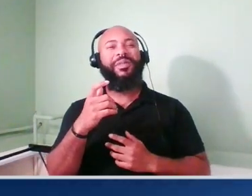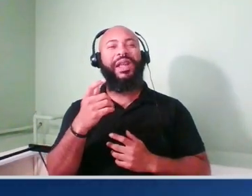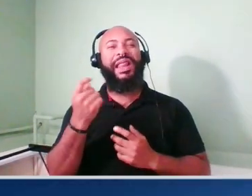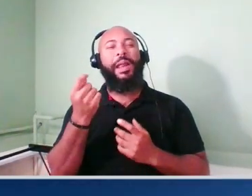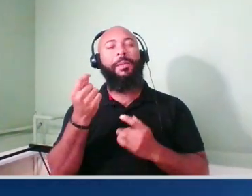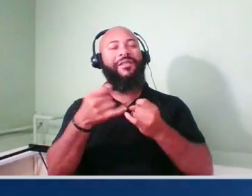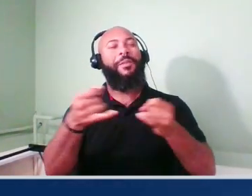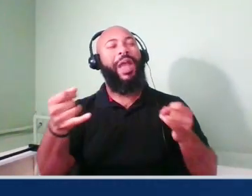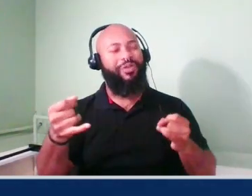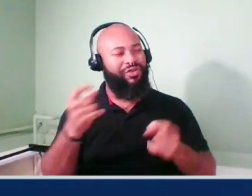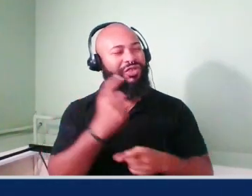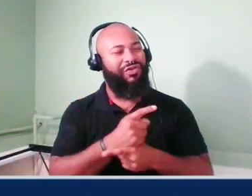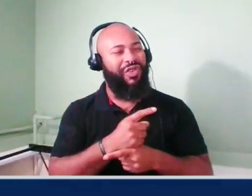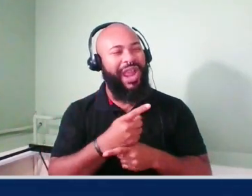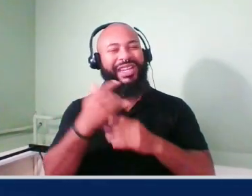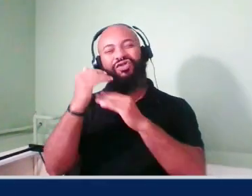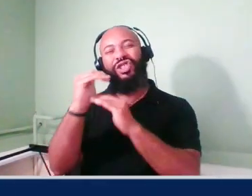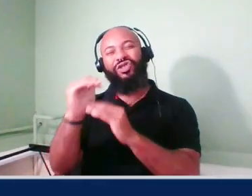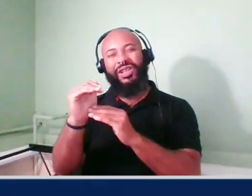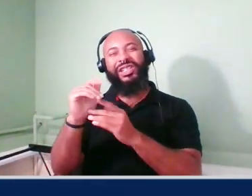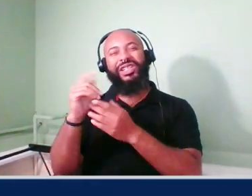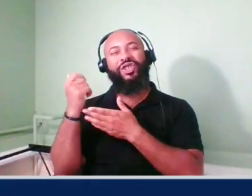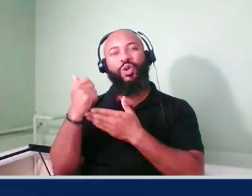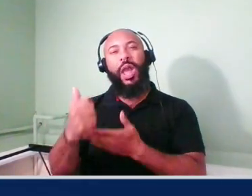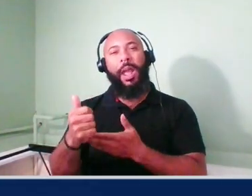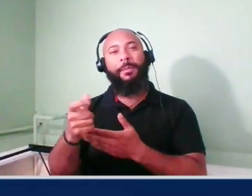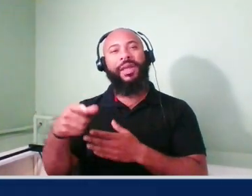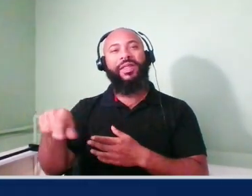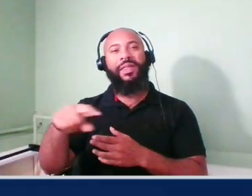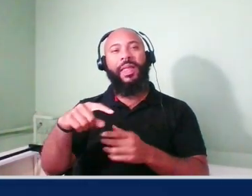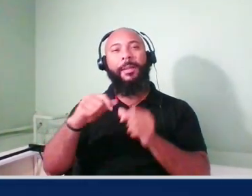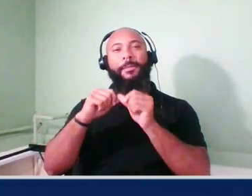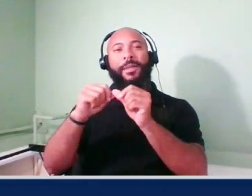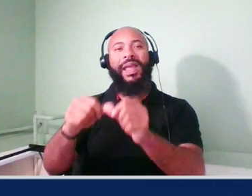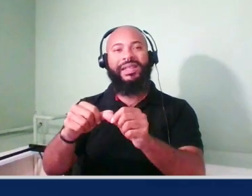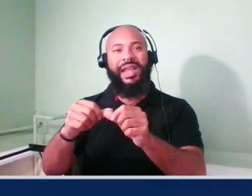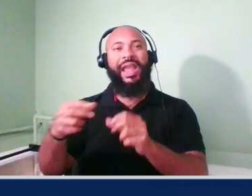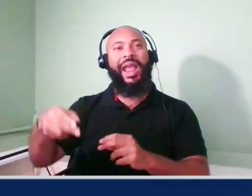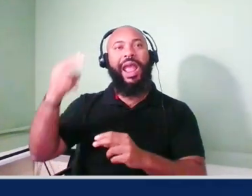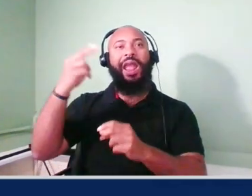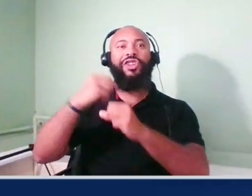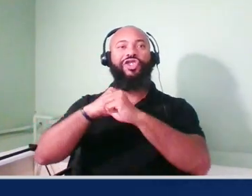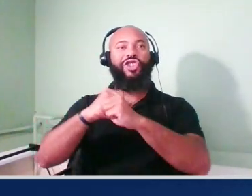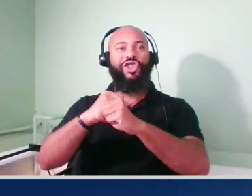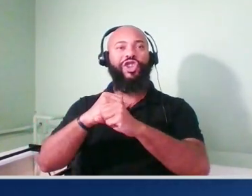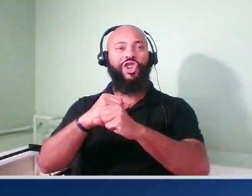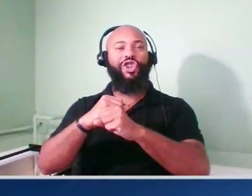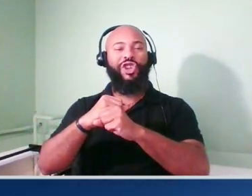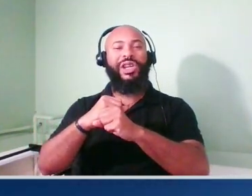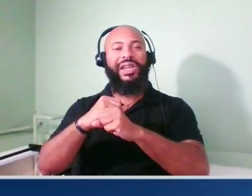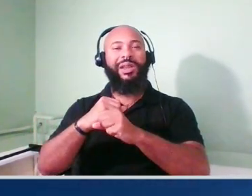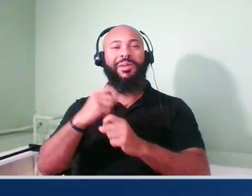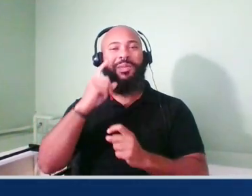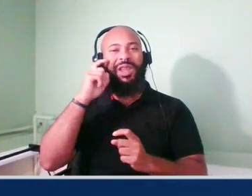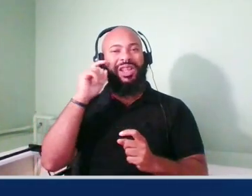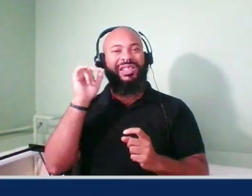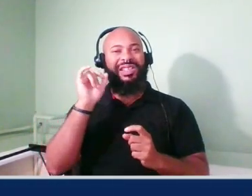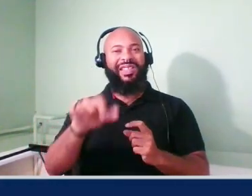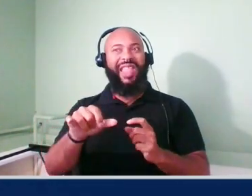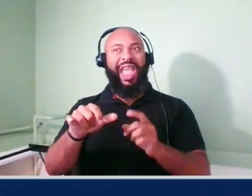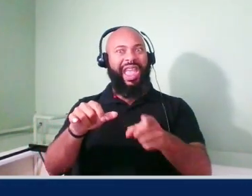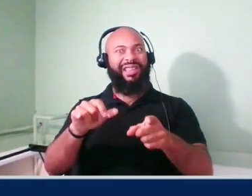yeah, right? Yeah. So it's restrictive to helping them like maintain a higher secure posture. Exactly. Because that concurrency limit is like, back in the